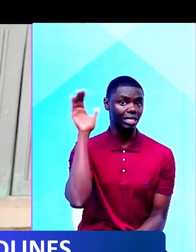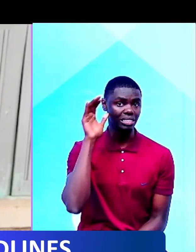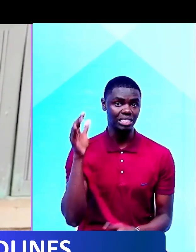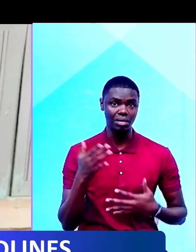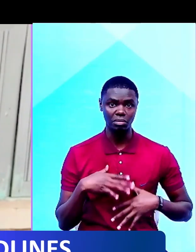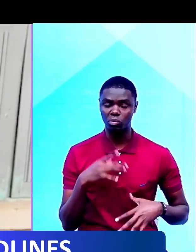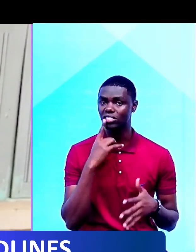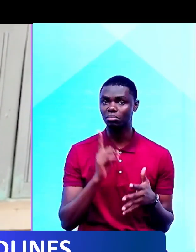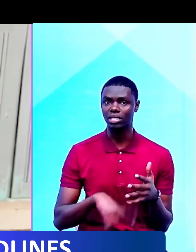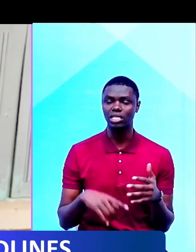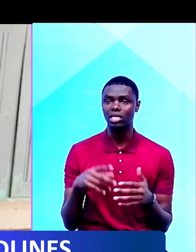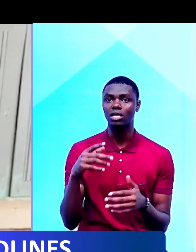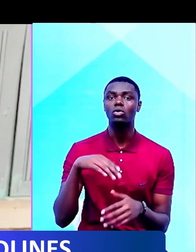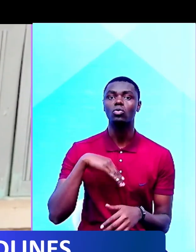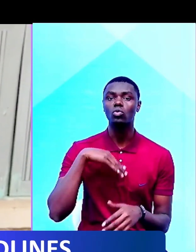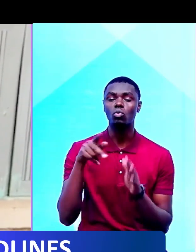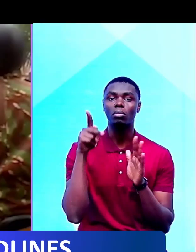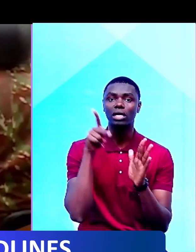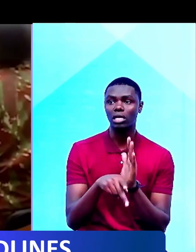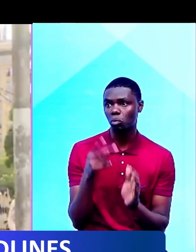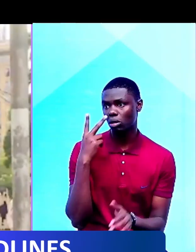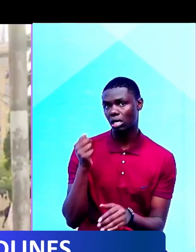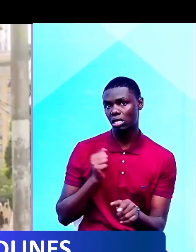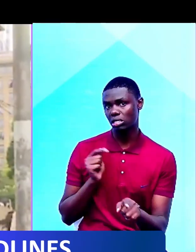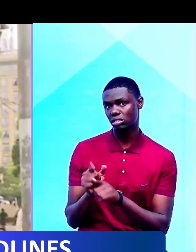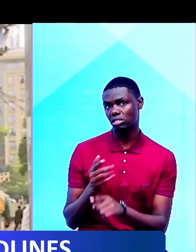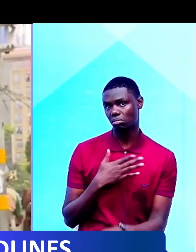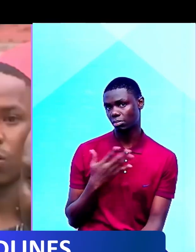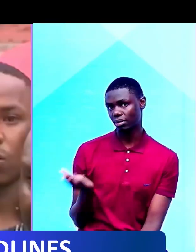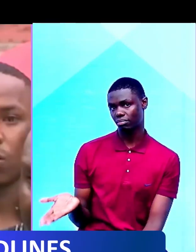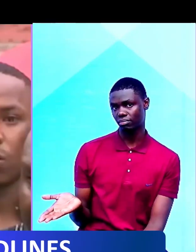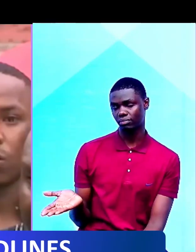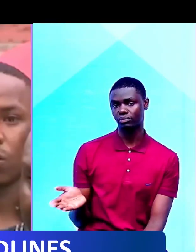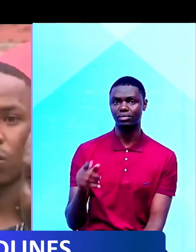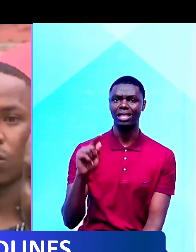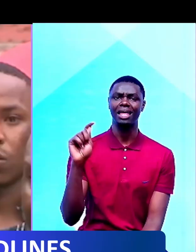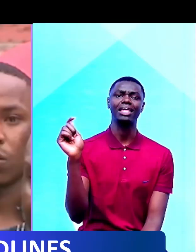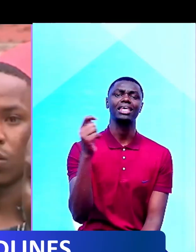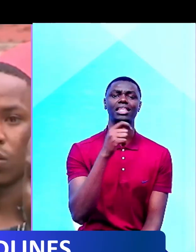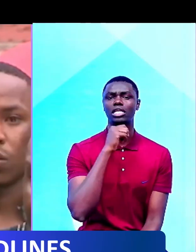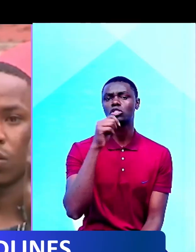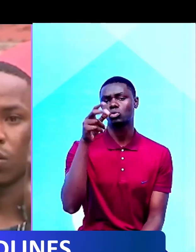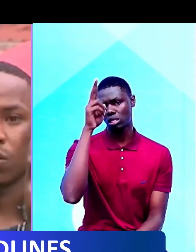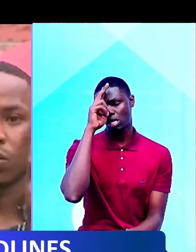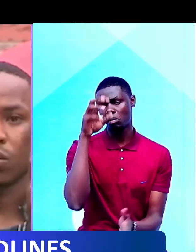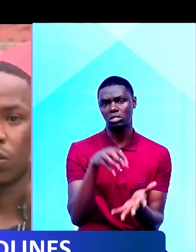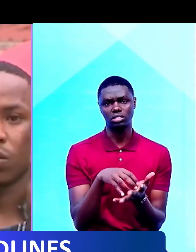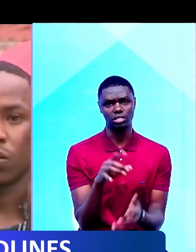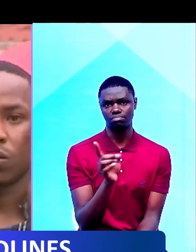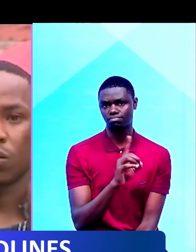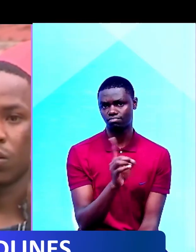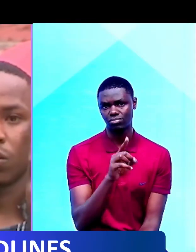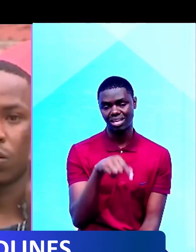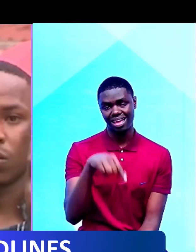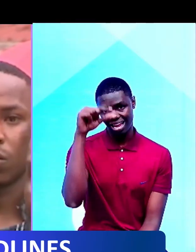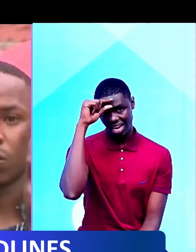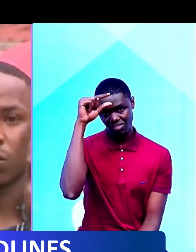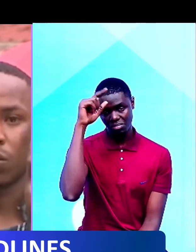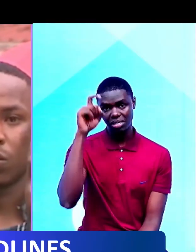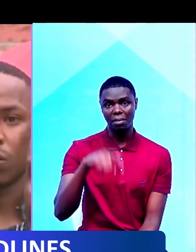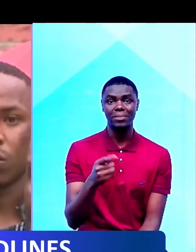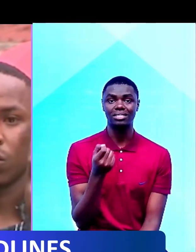umeua. Kuangalia ni sister wangu wako chini. Kenya is not a police state. This government must